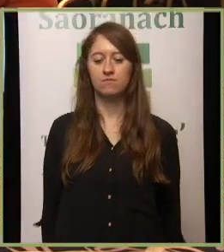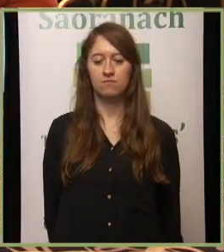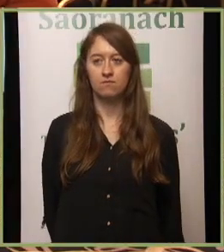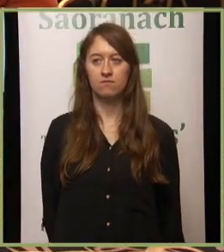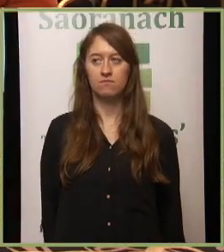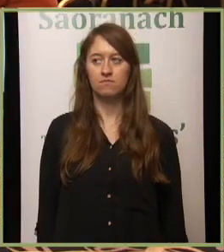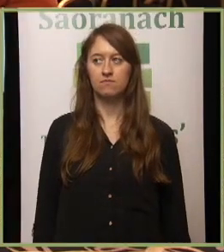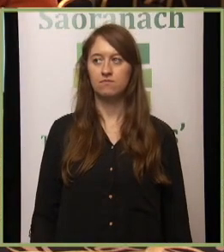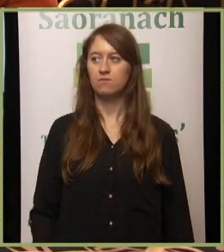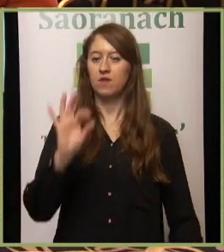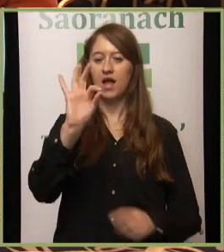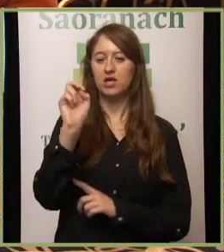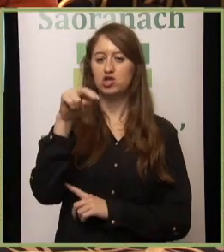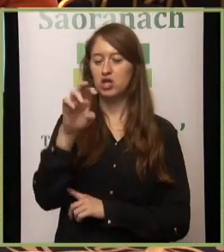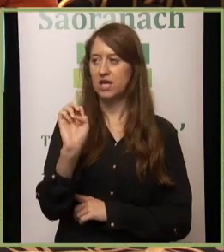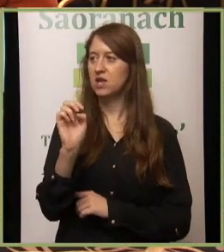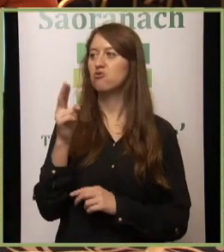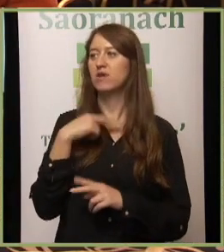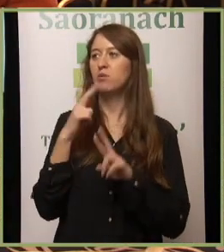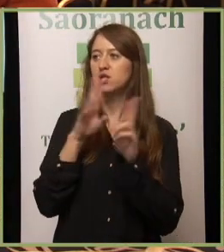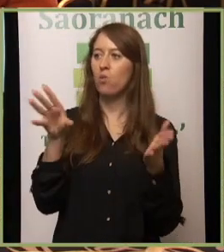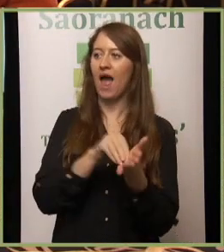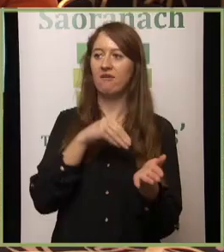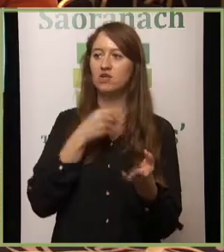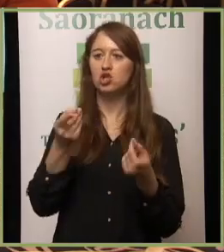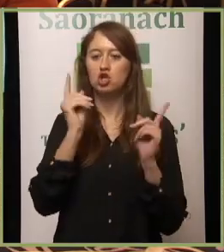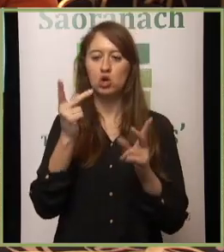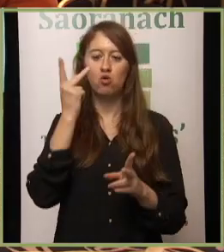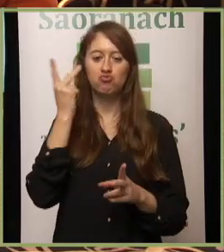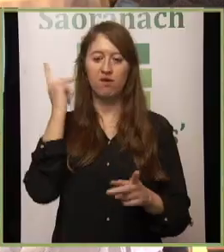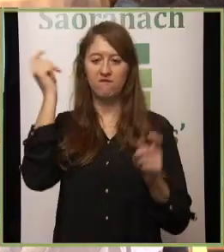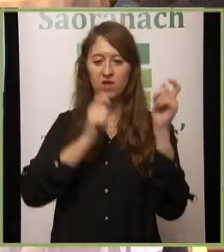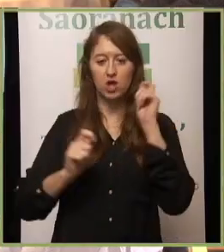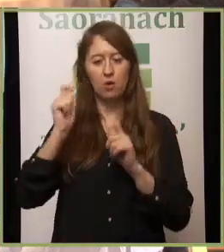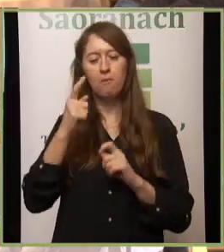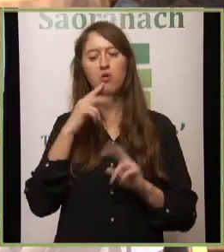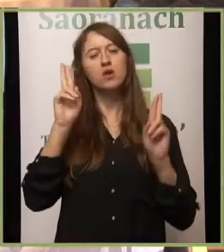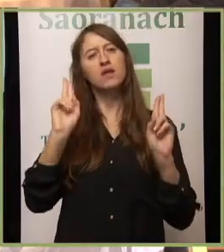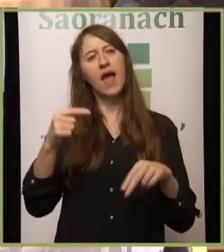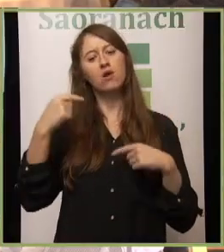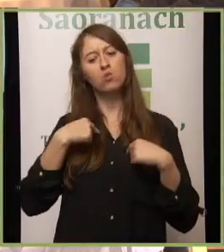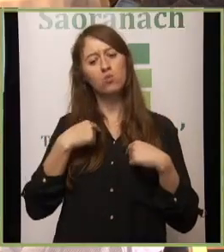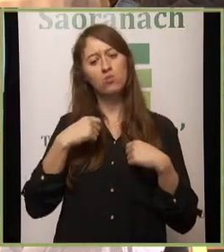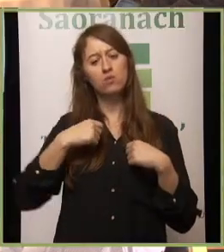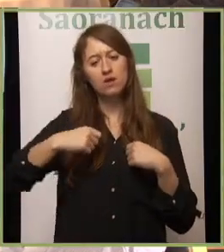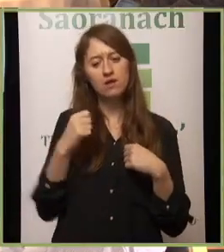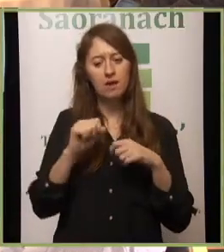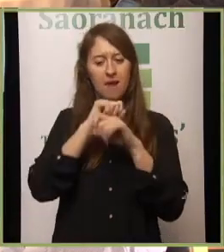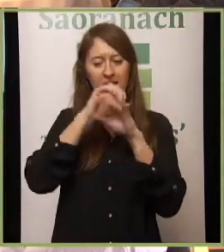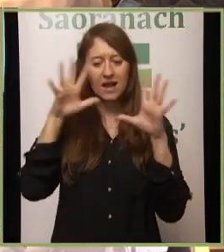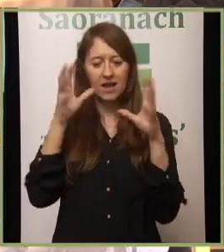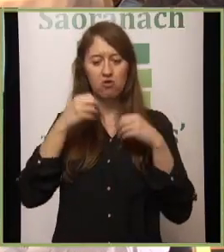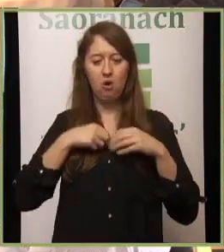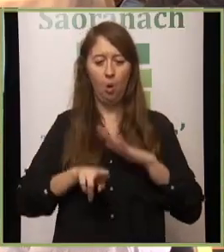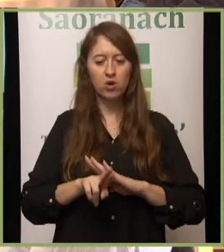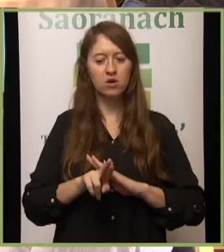We shouldn't have to, I mean, they don't have to do the reviews, so why, I mean, could we not keep the thing as clear ownership? I mean, this